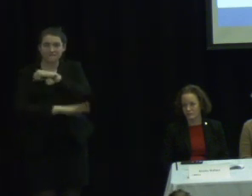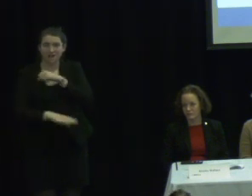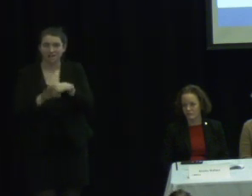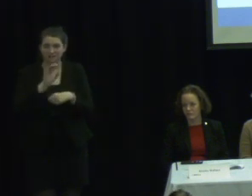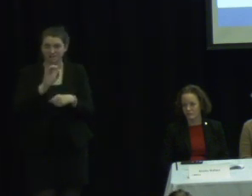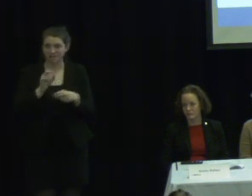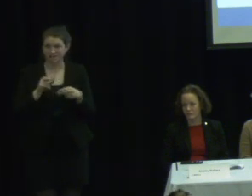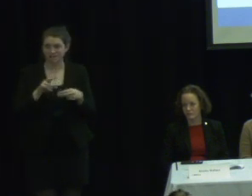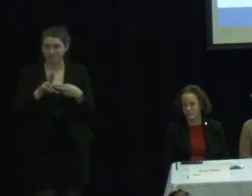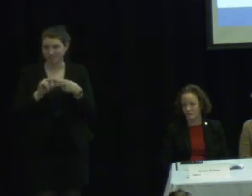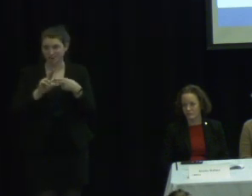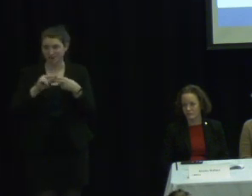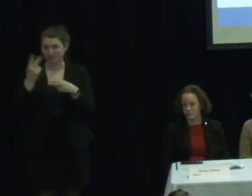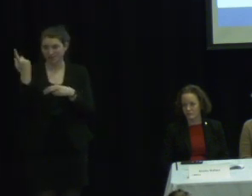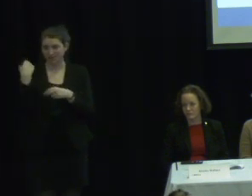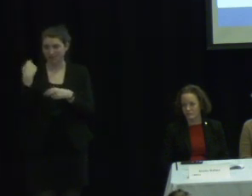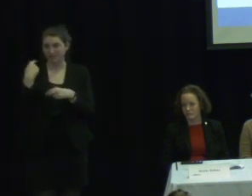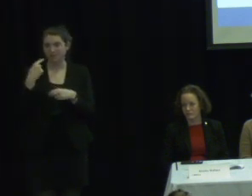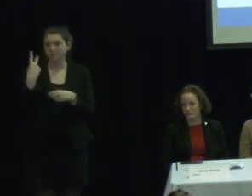time we moved.